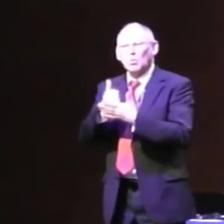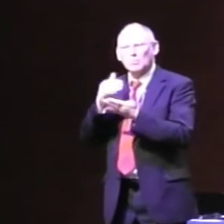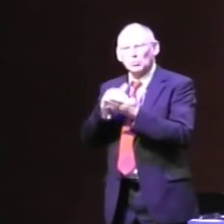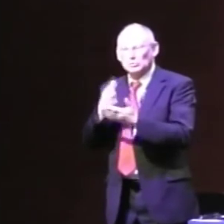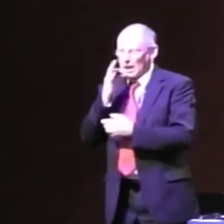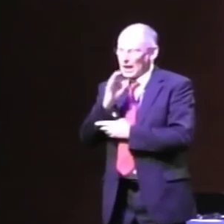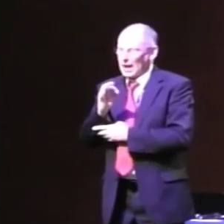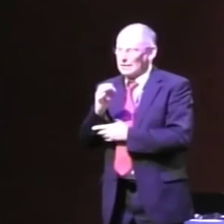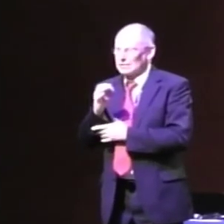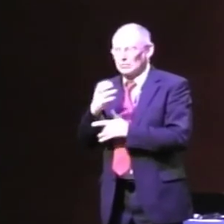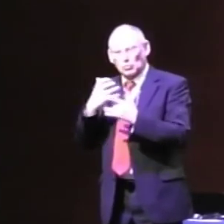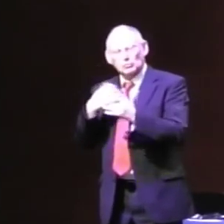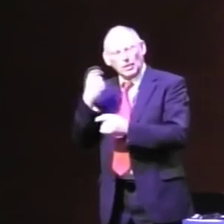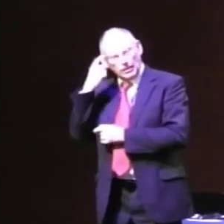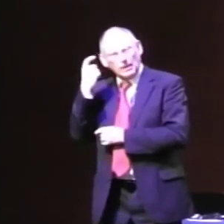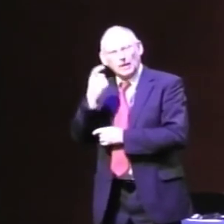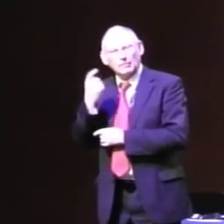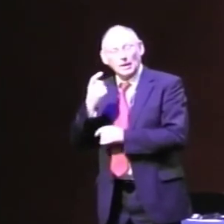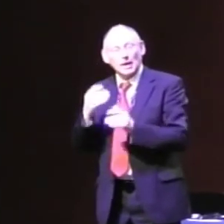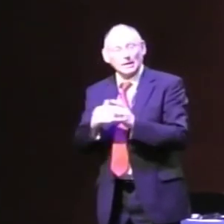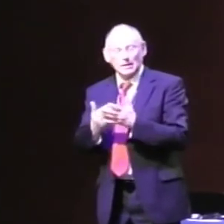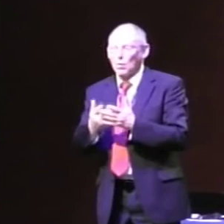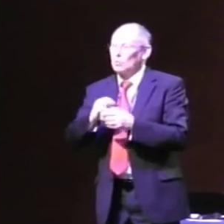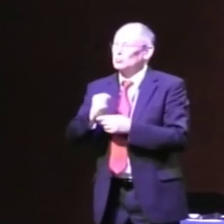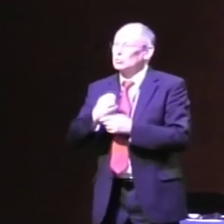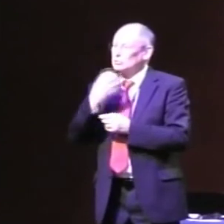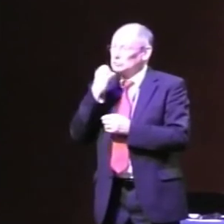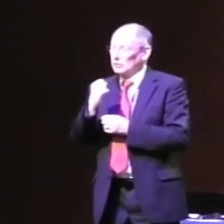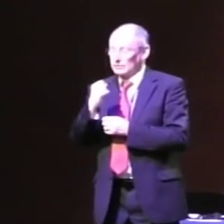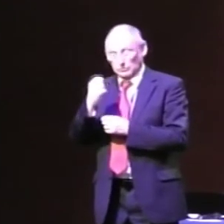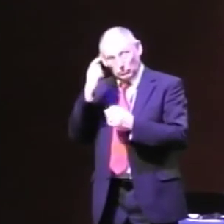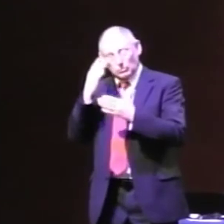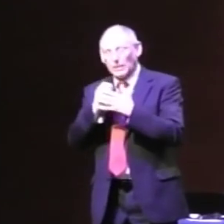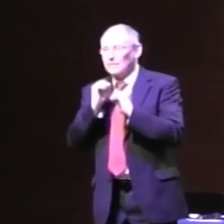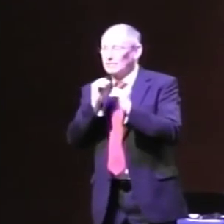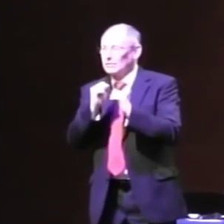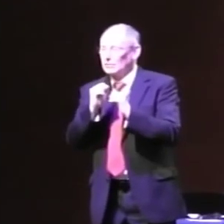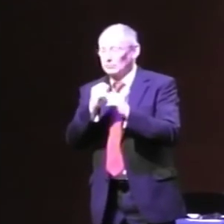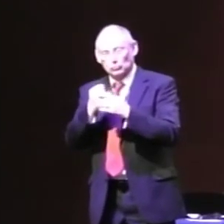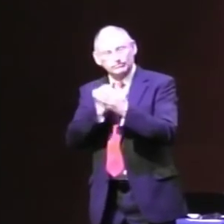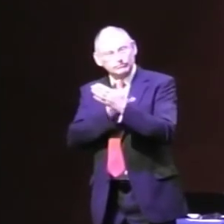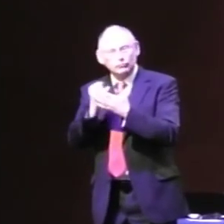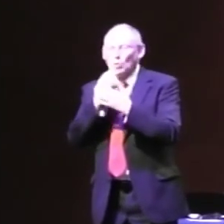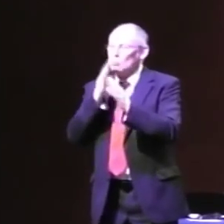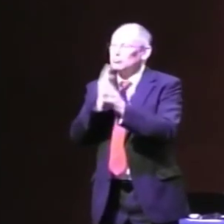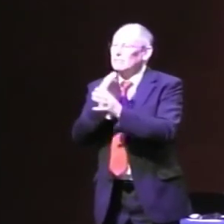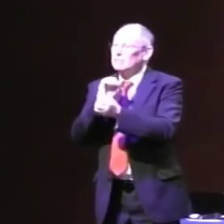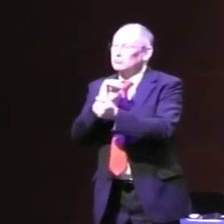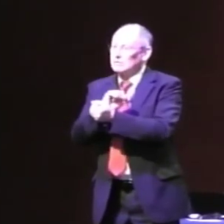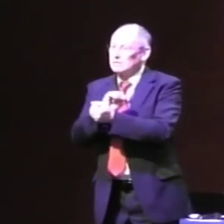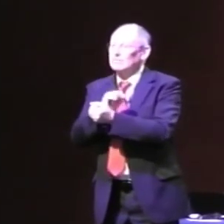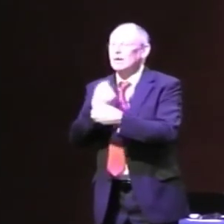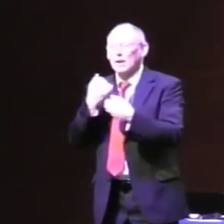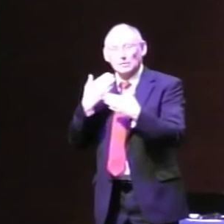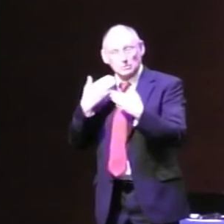Congress to think very carefully. Right now we have a Scottish Government who ideologically and fundamentally oppose private prisons and have done so